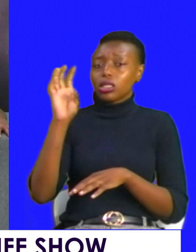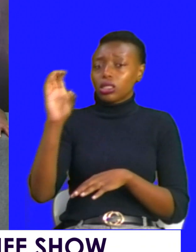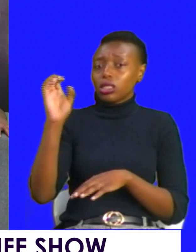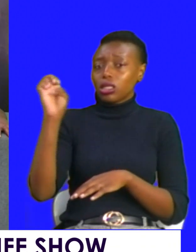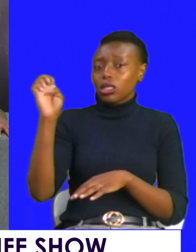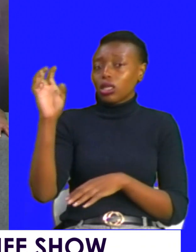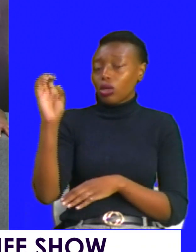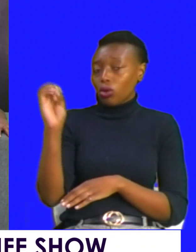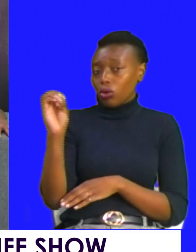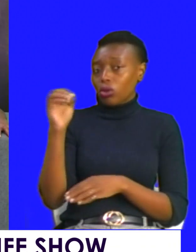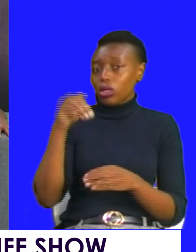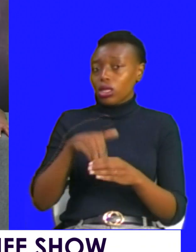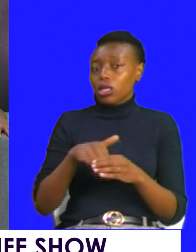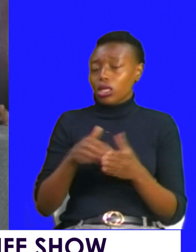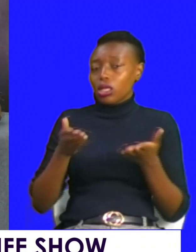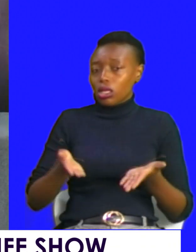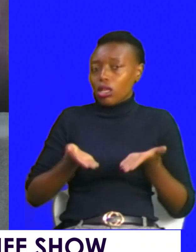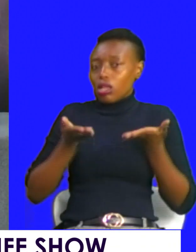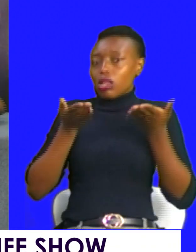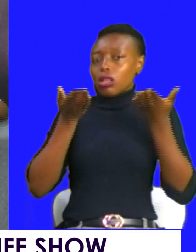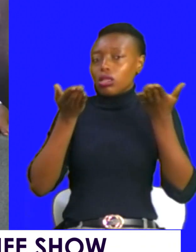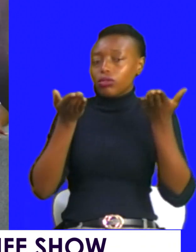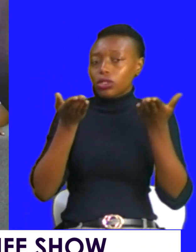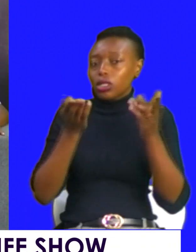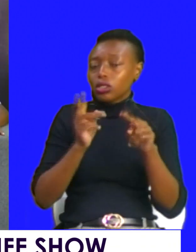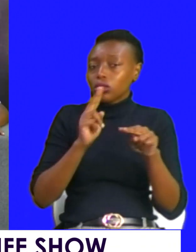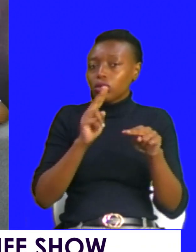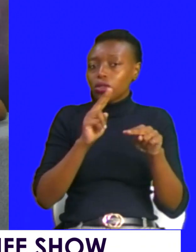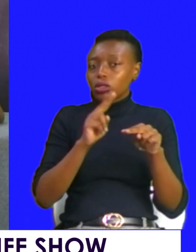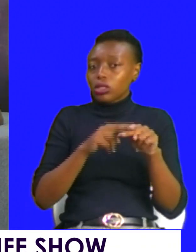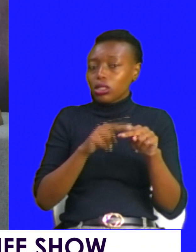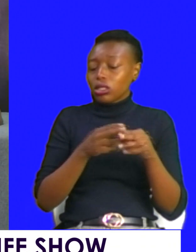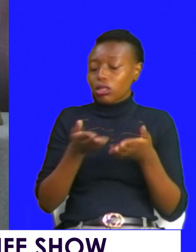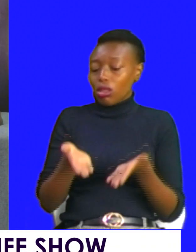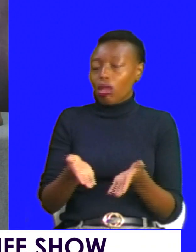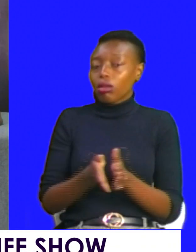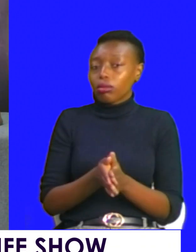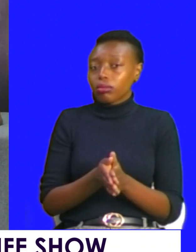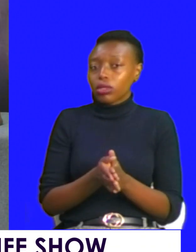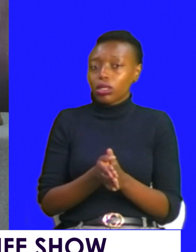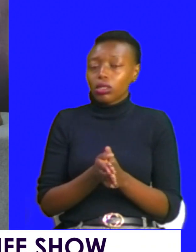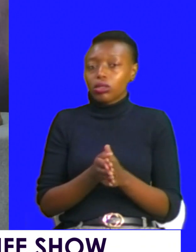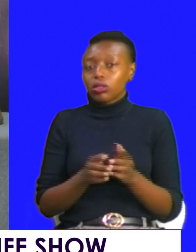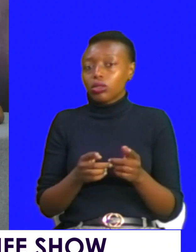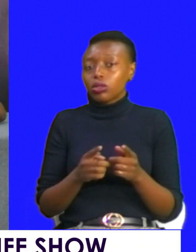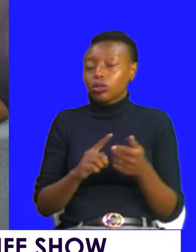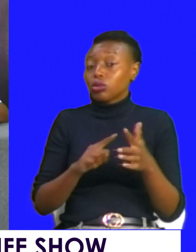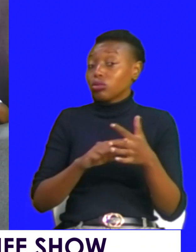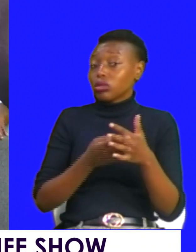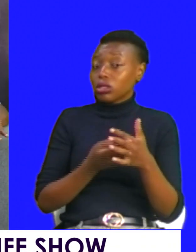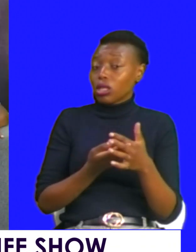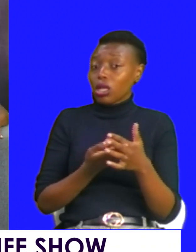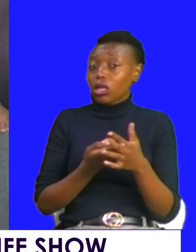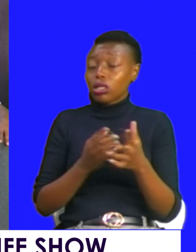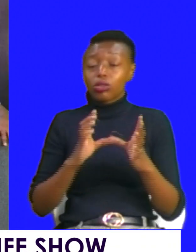and then you are getting into the lift, and there you are with your CEO. So there's some chit chat. You discuss some things as you go up. By